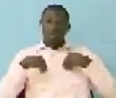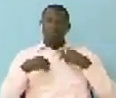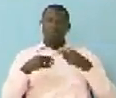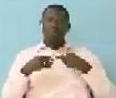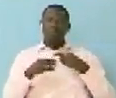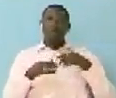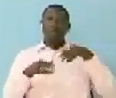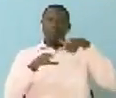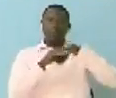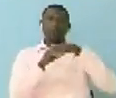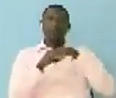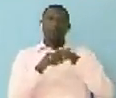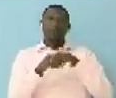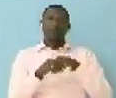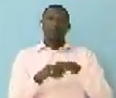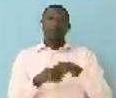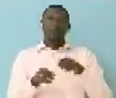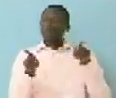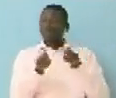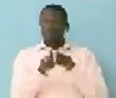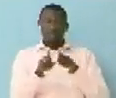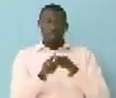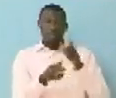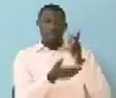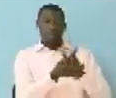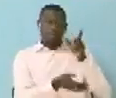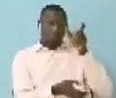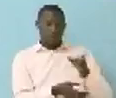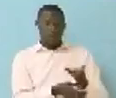This same witness sat on this chair here.